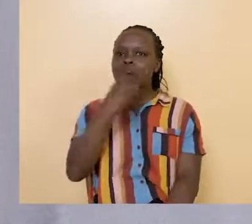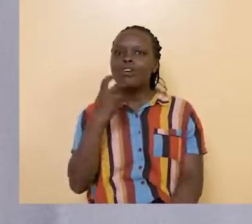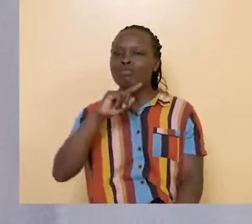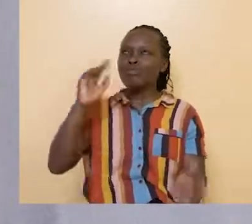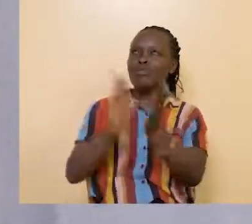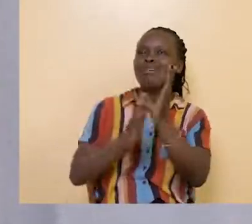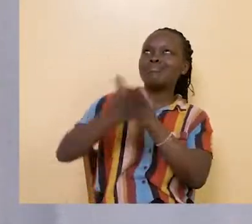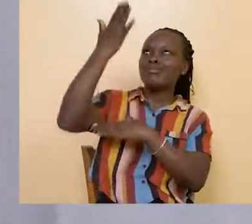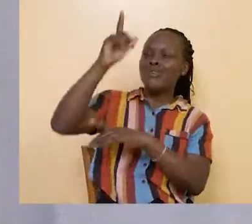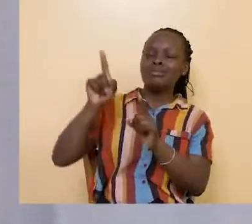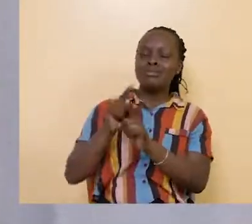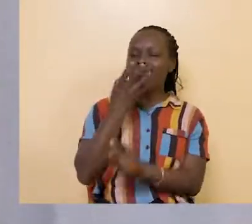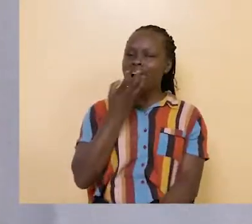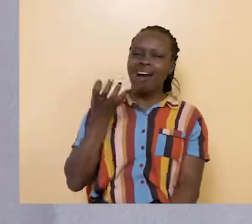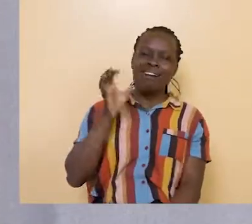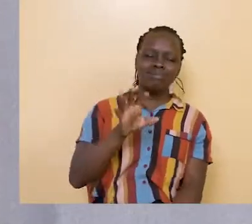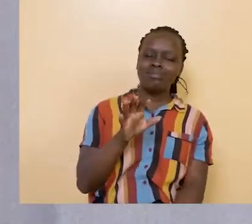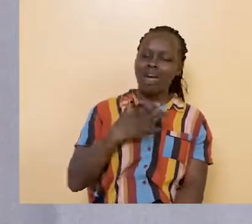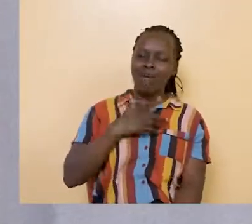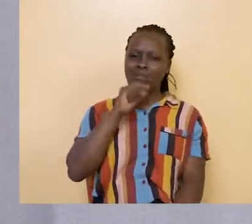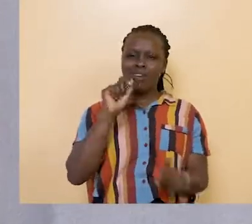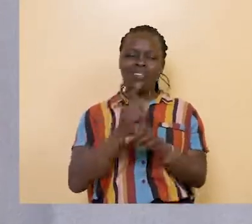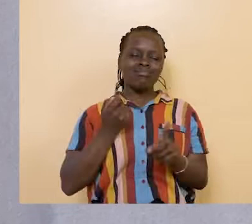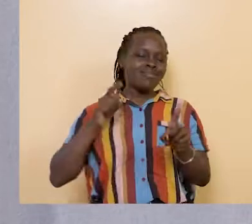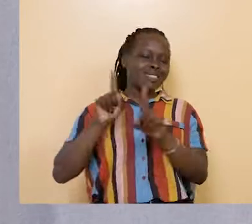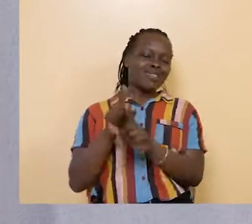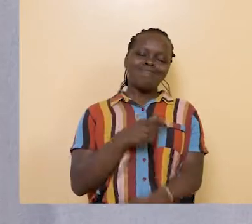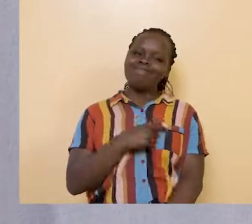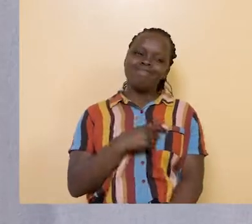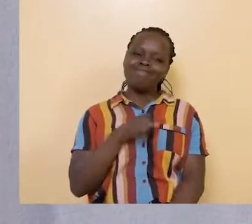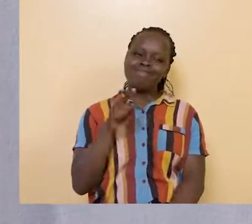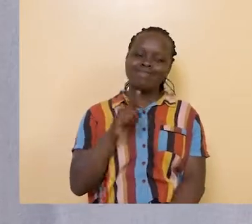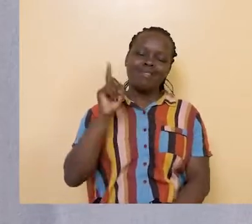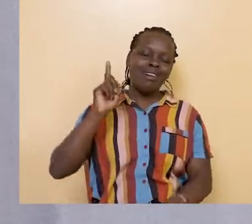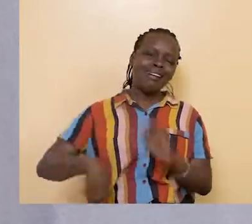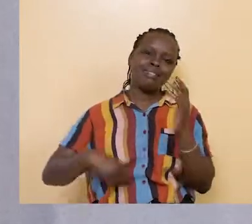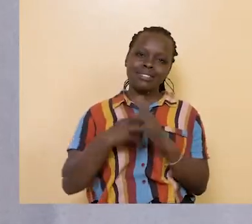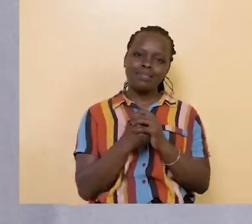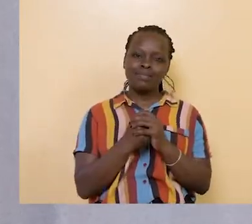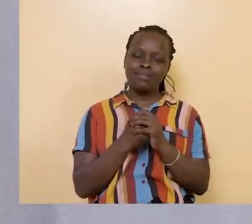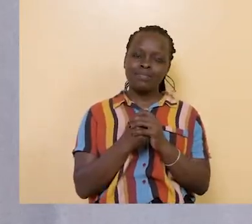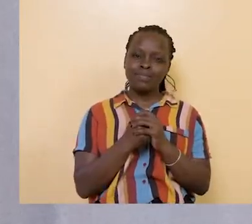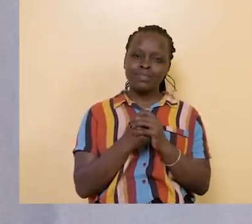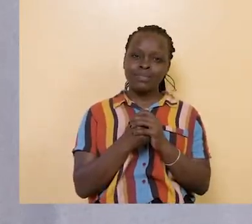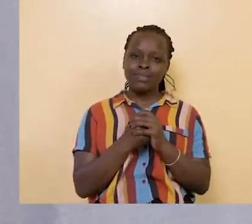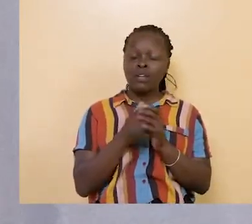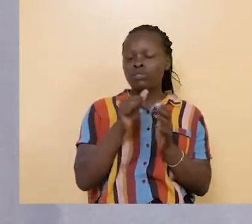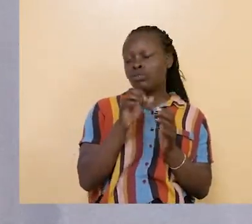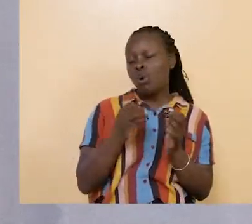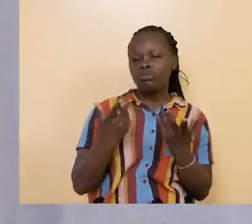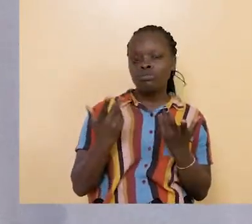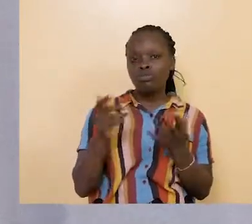worship our God and in the same breath curse our brothers and sisters who are made in the image of and likeness of God. And